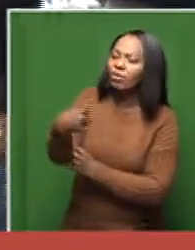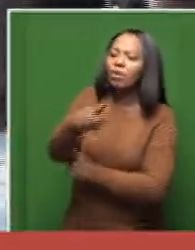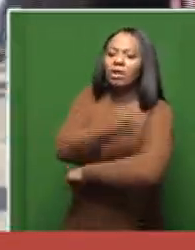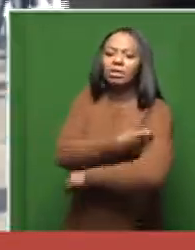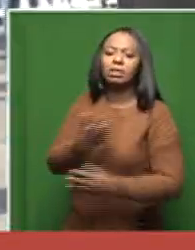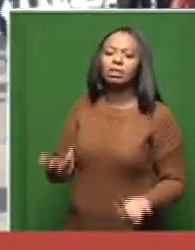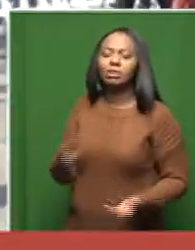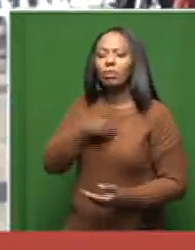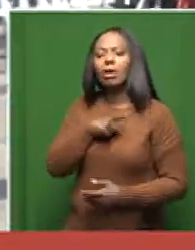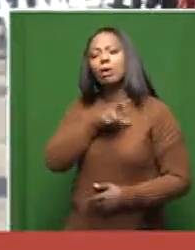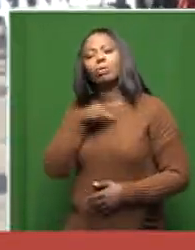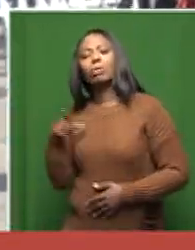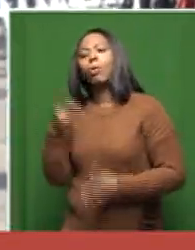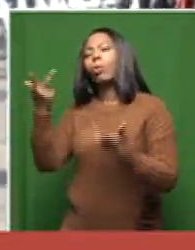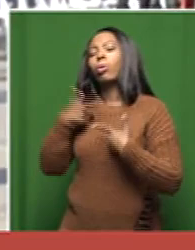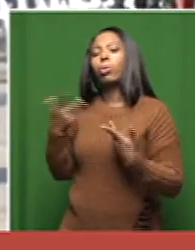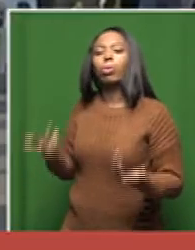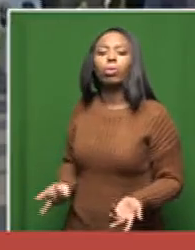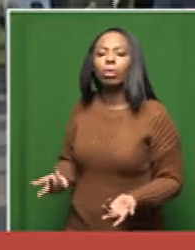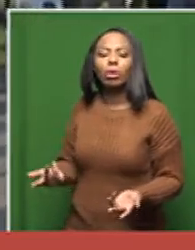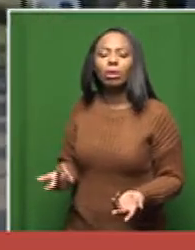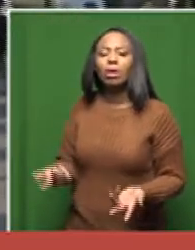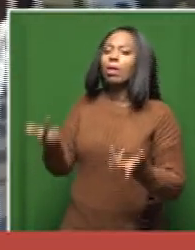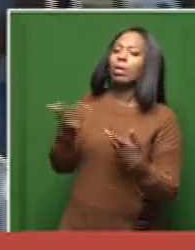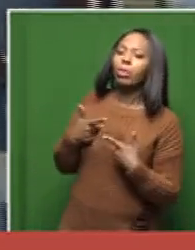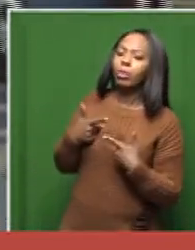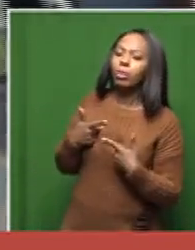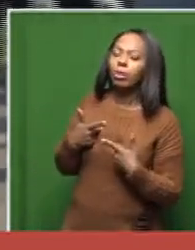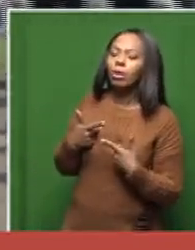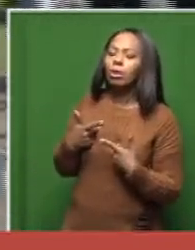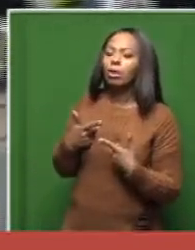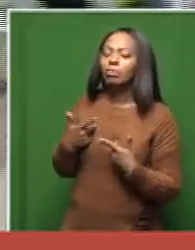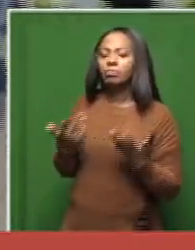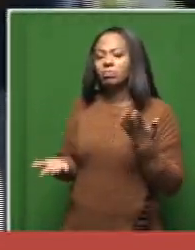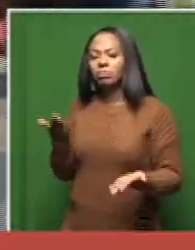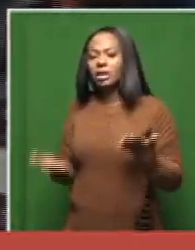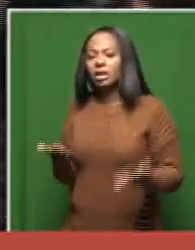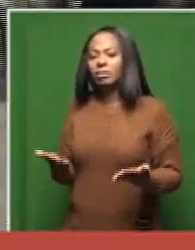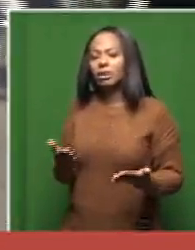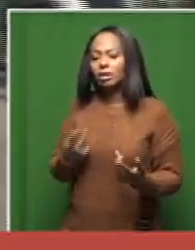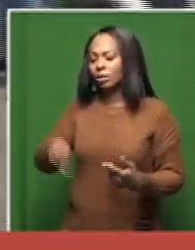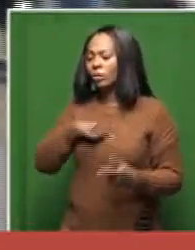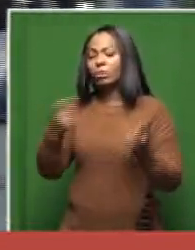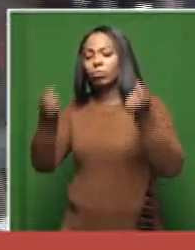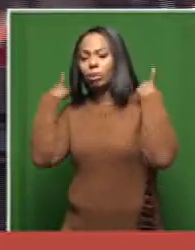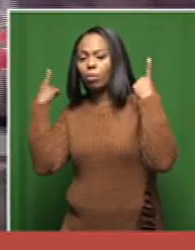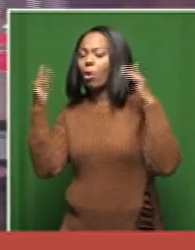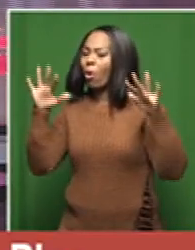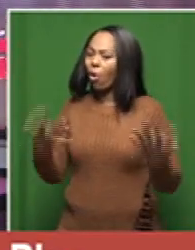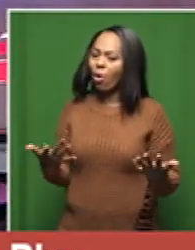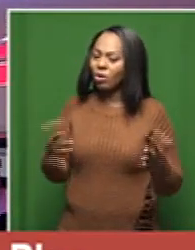it seems that we are being neglected. Is it only because we are staying in suburbs, or we don't understand?